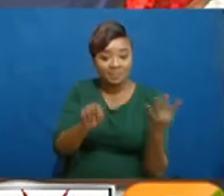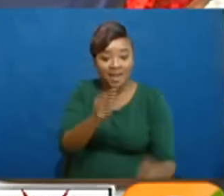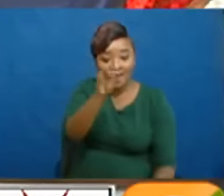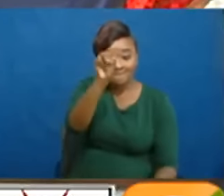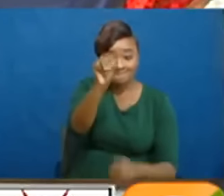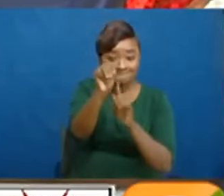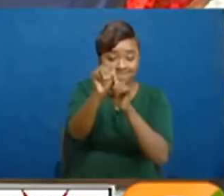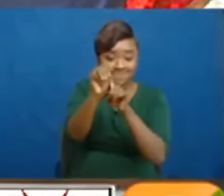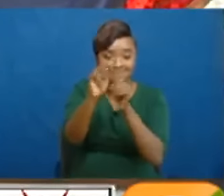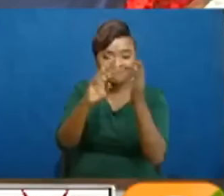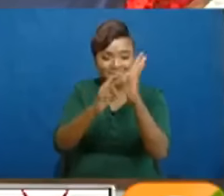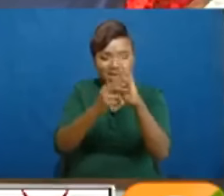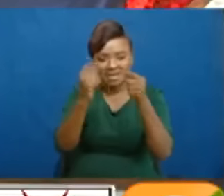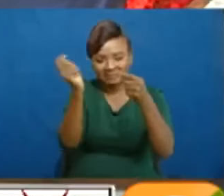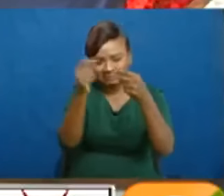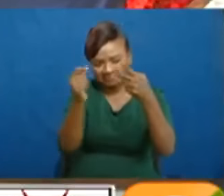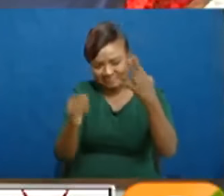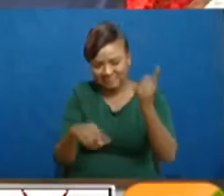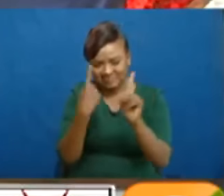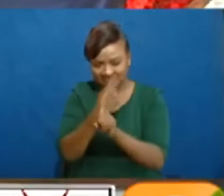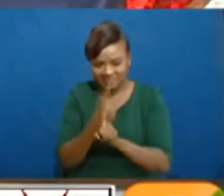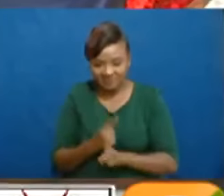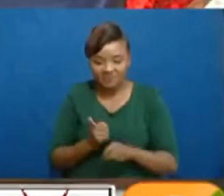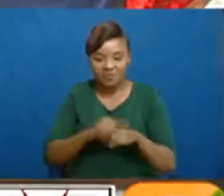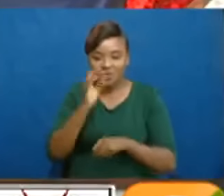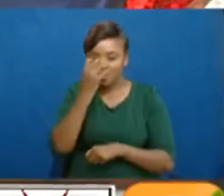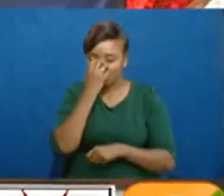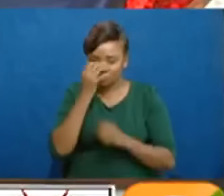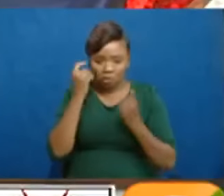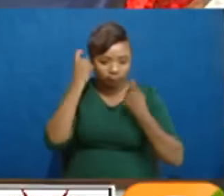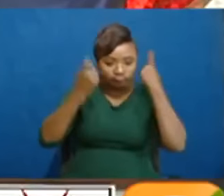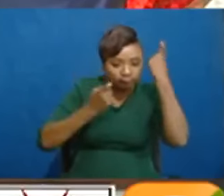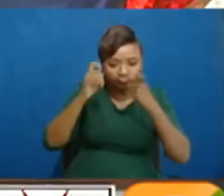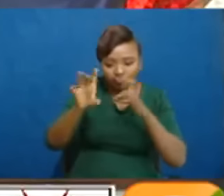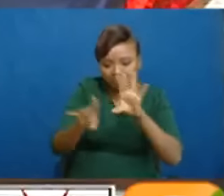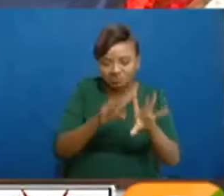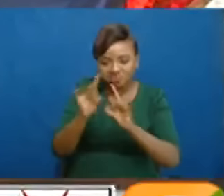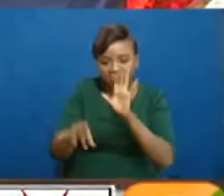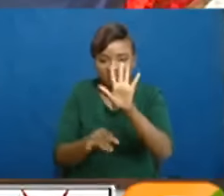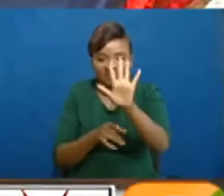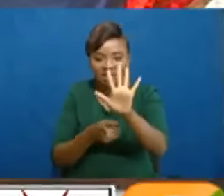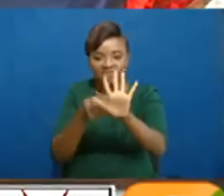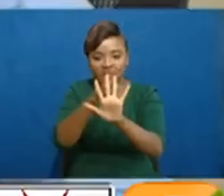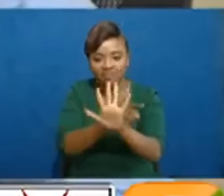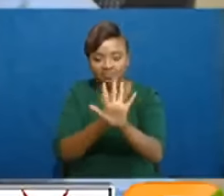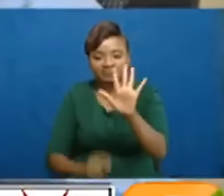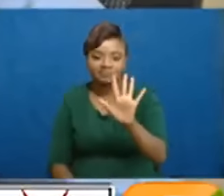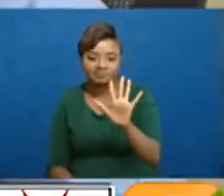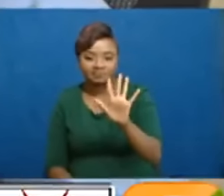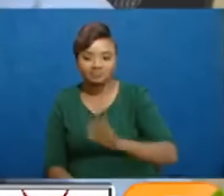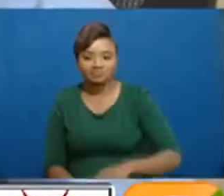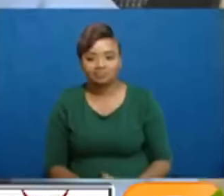many factors in President Ruto's consideration in picking the five nominees.